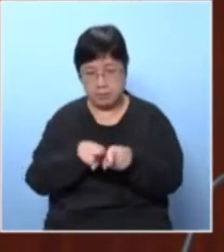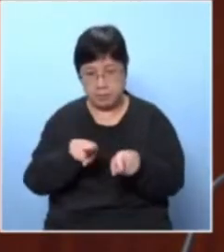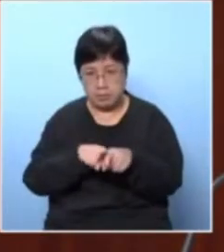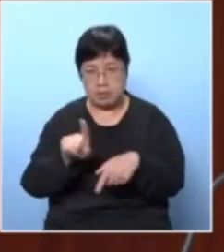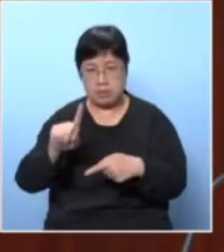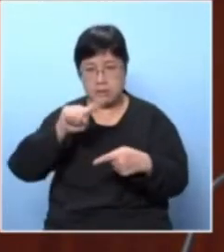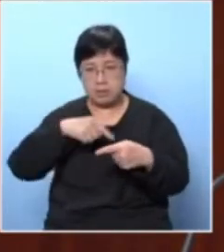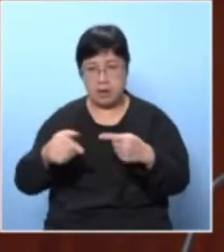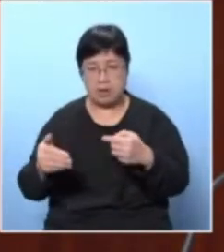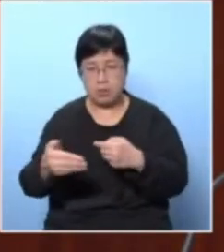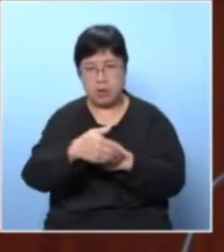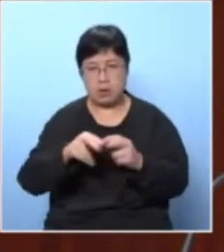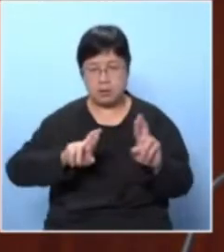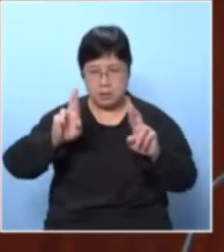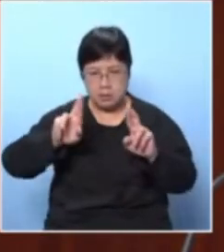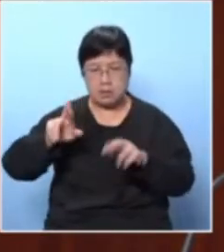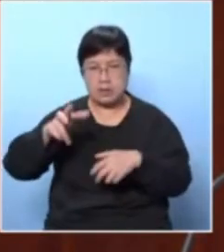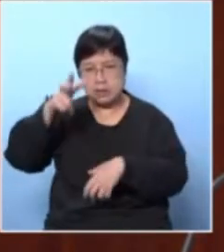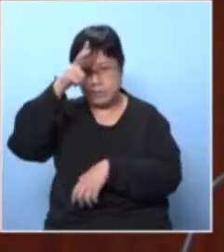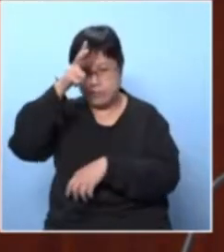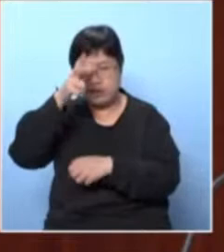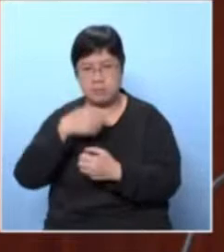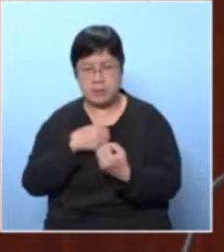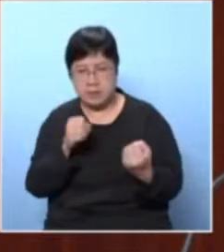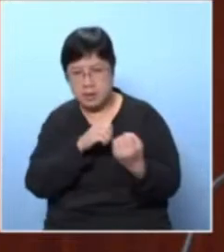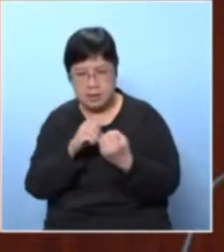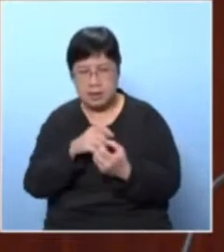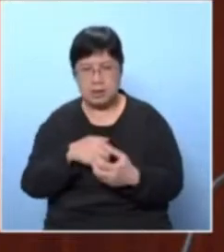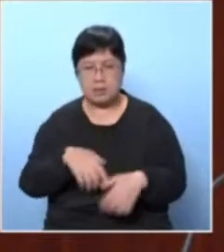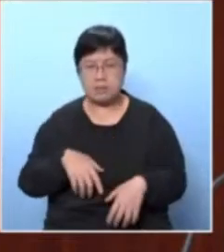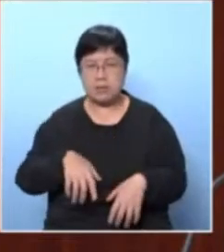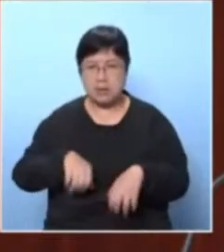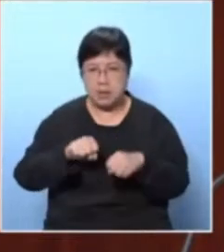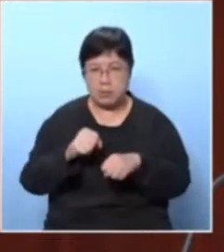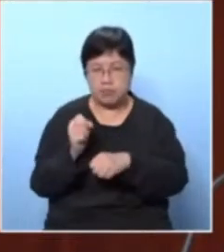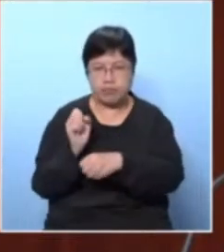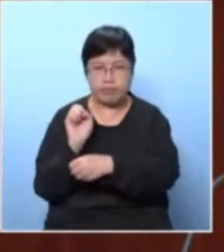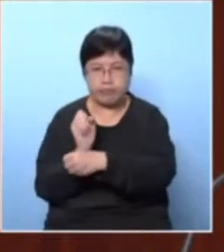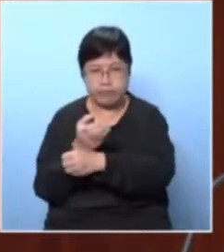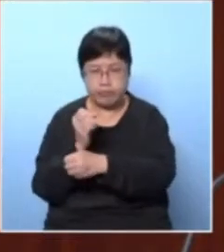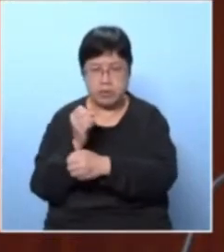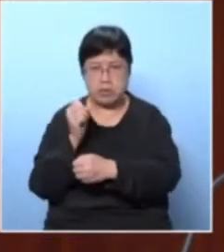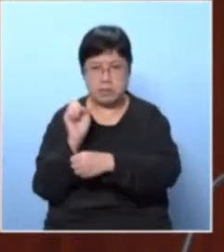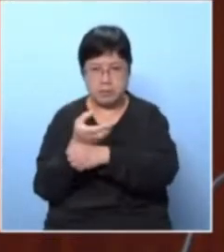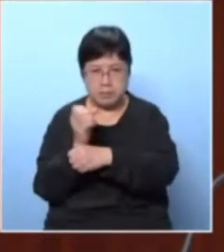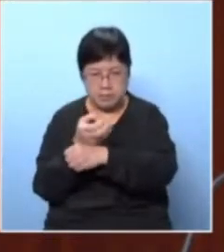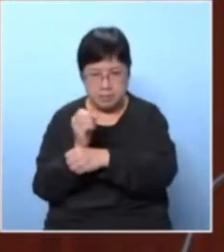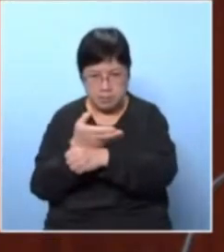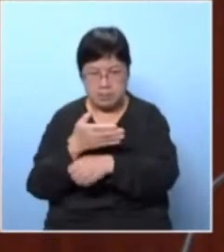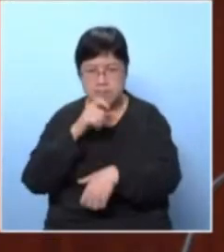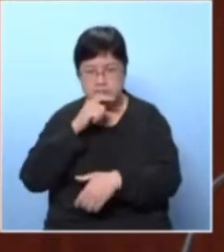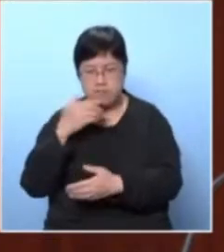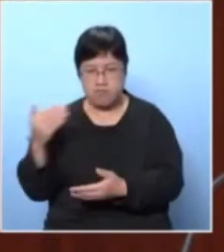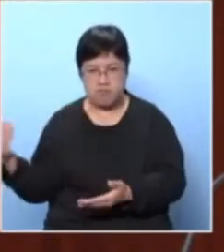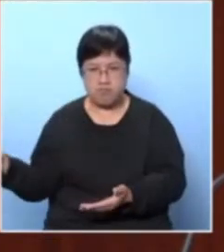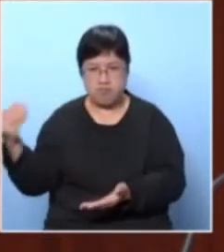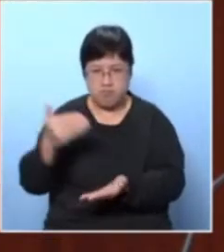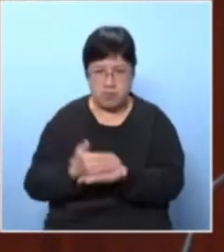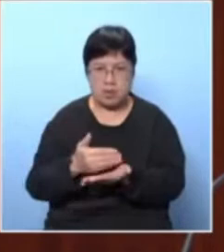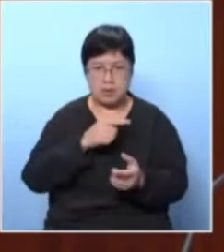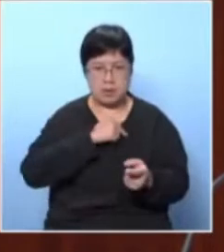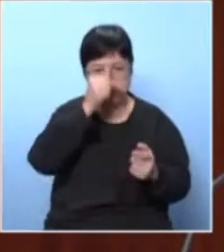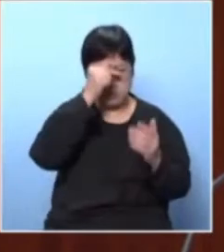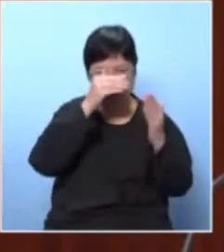strengthen the region's ability to prevent, mitigate, and relieve natural disasters and other major public emergencies.